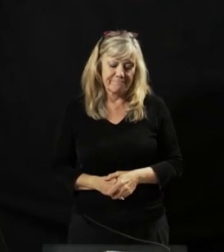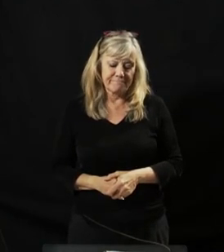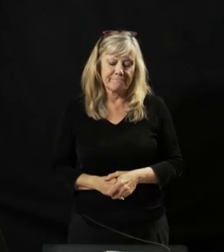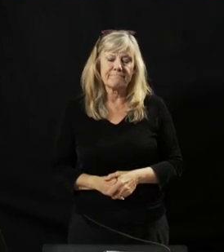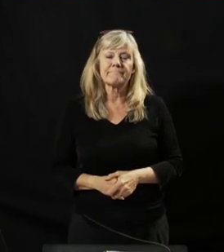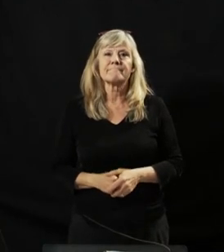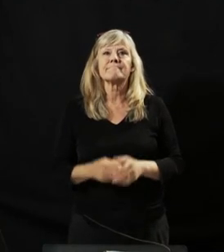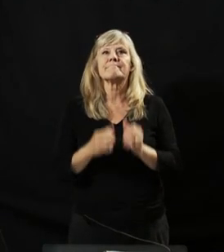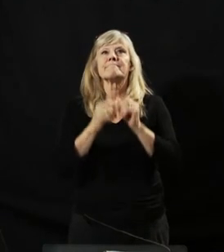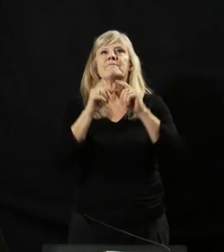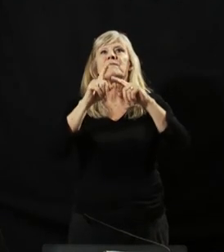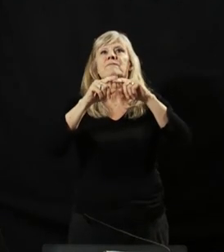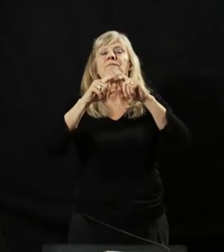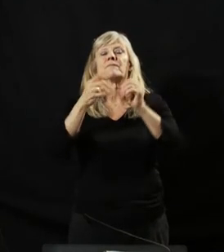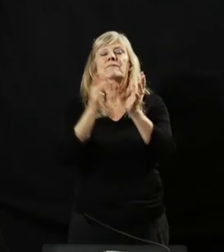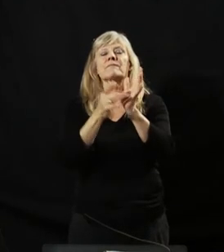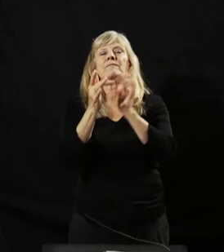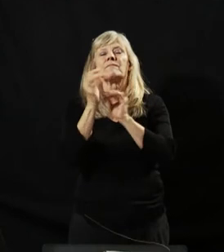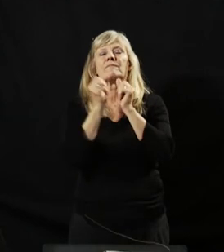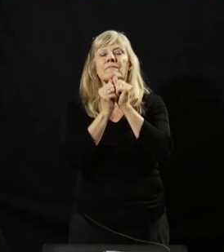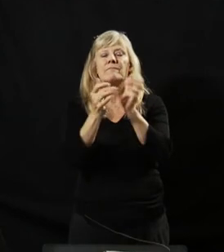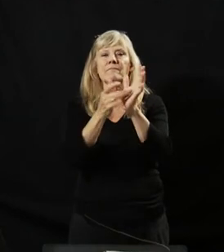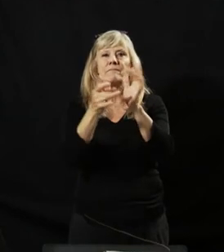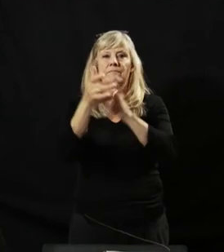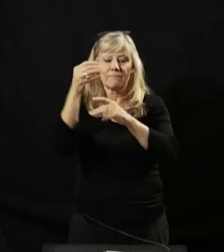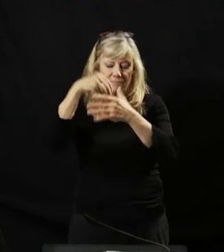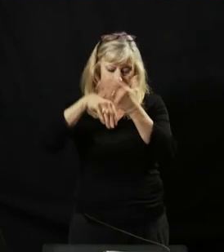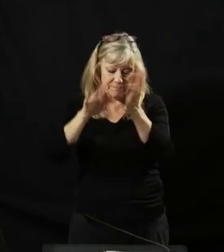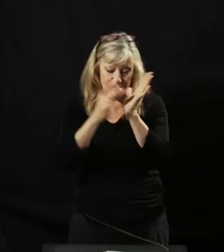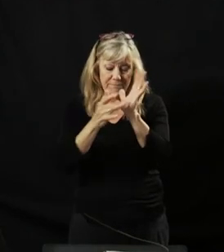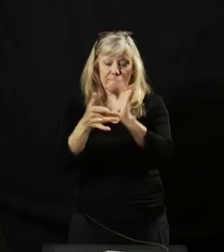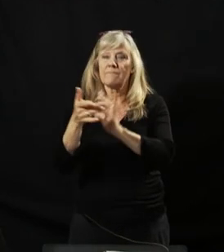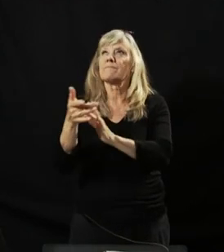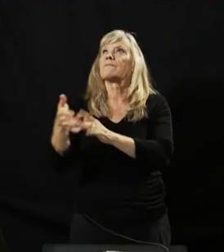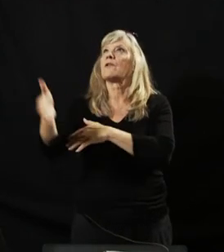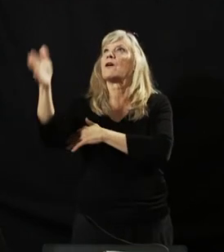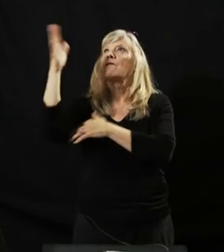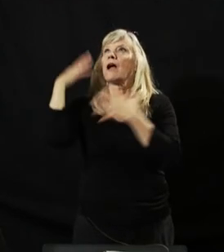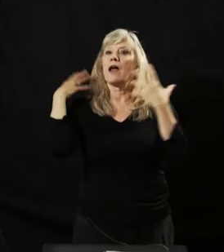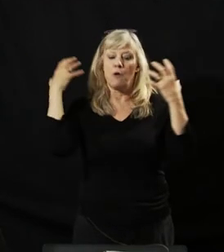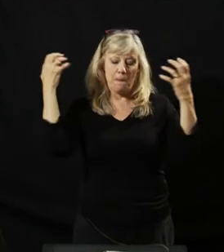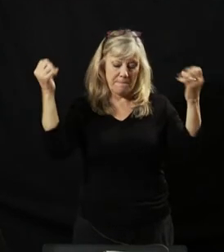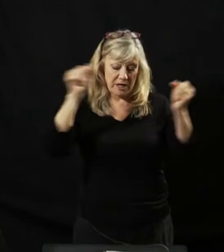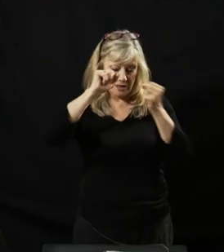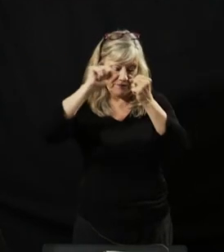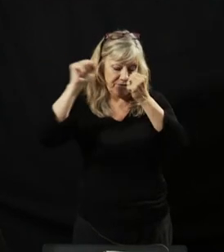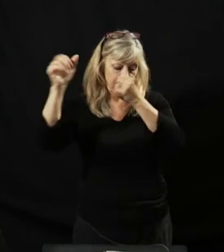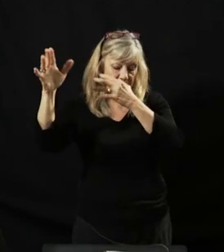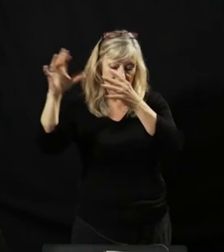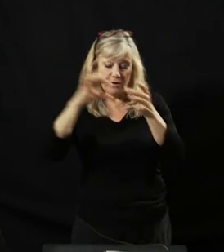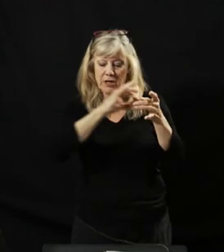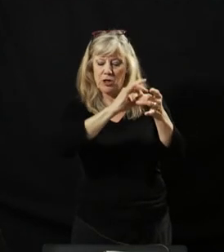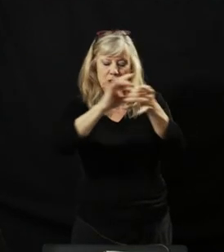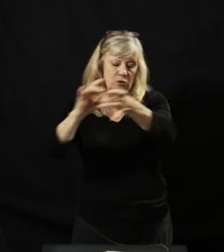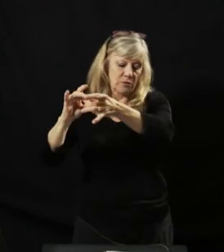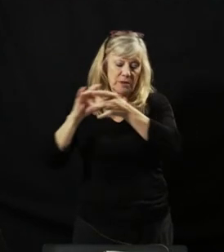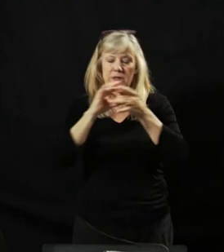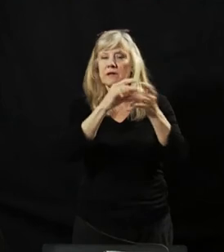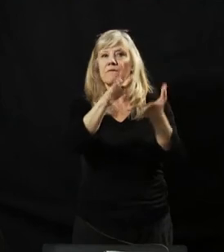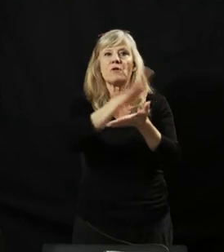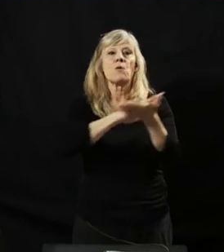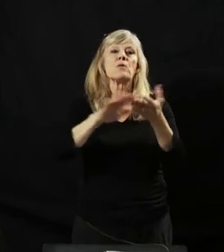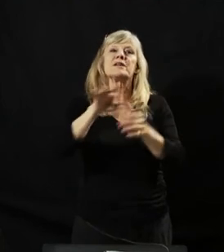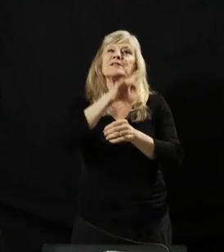Through him and with him and in him, O God Almighty Father, in the unity of the